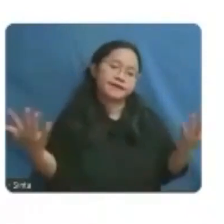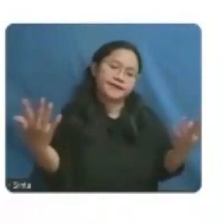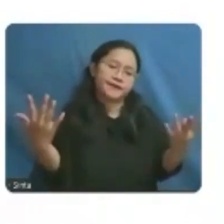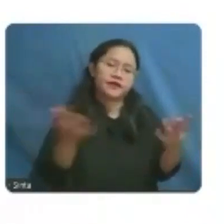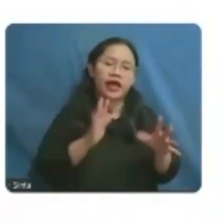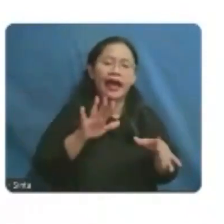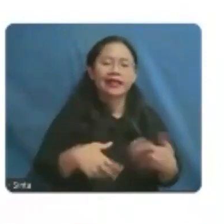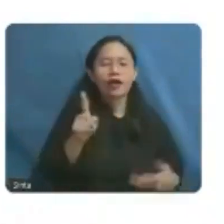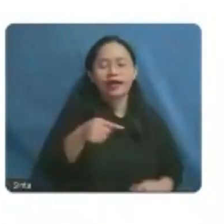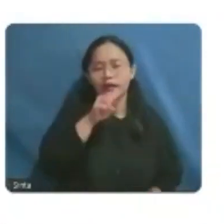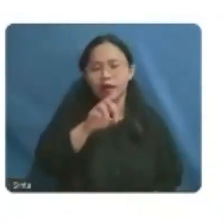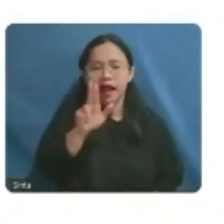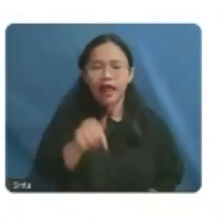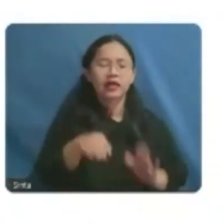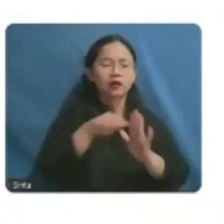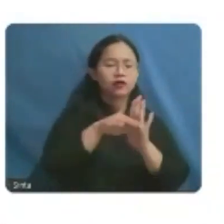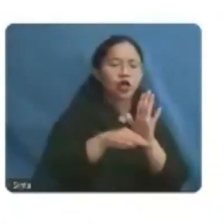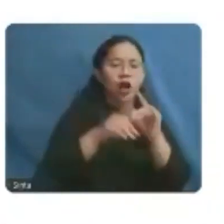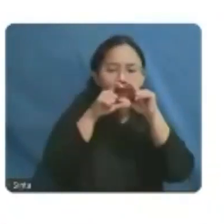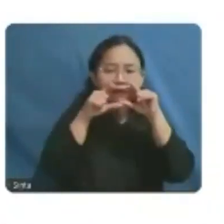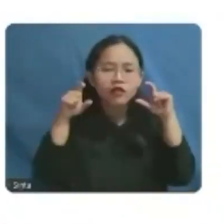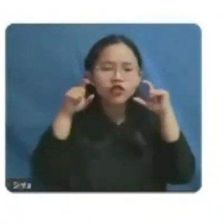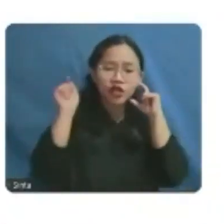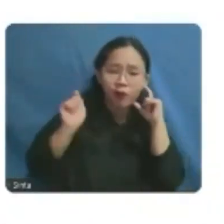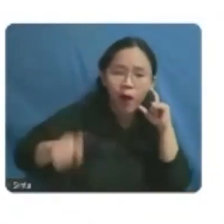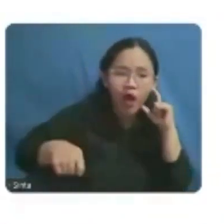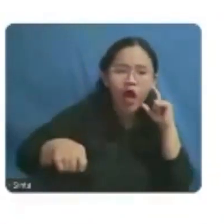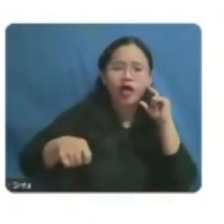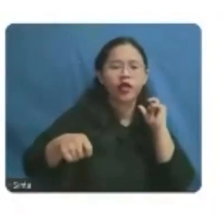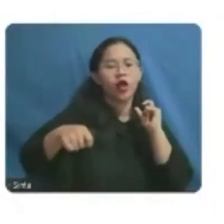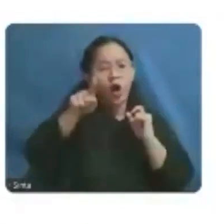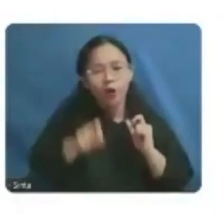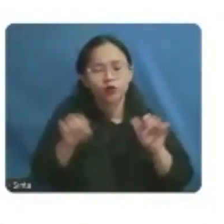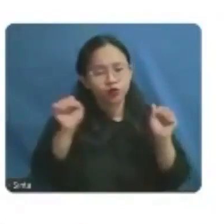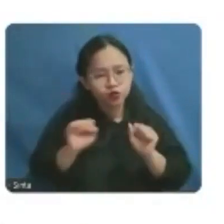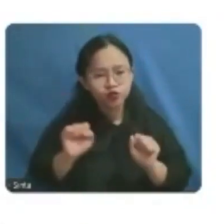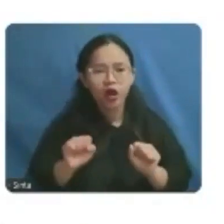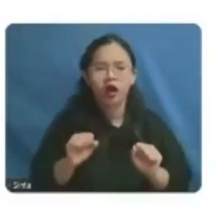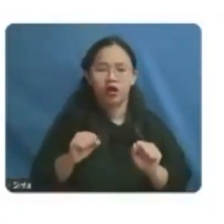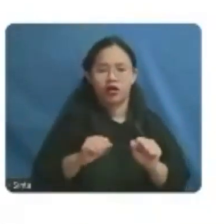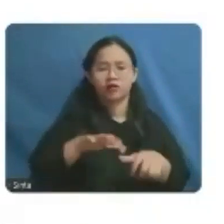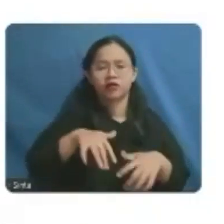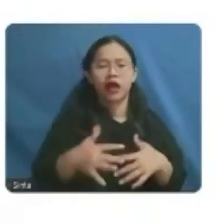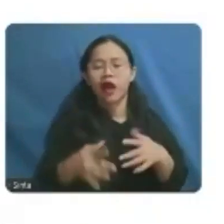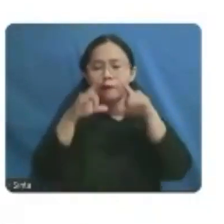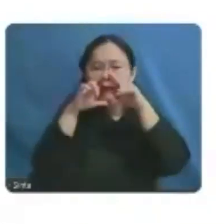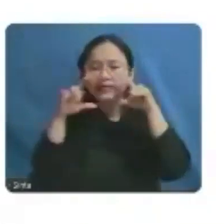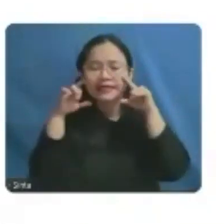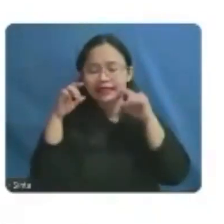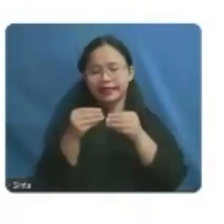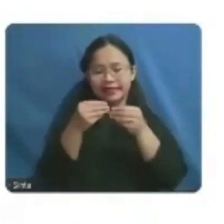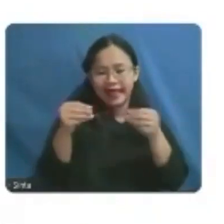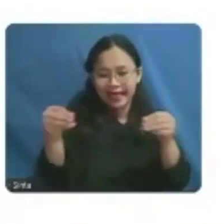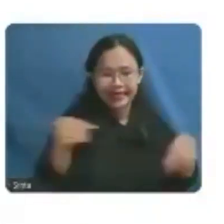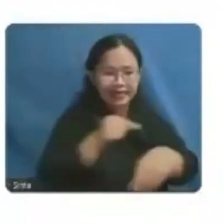paper mask, they don't work. Even wearing a surgical mask, they don't work very